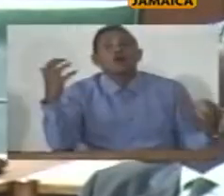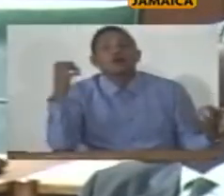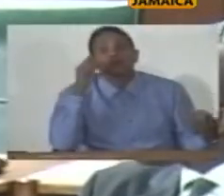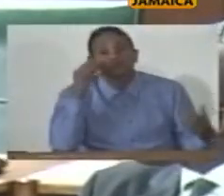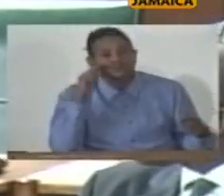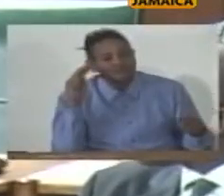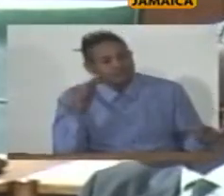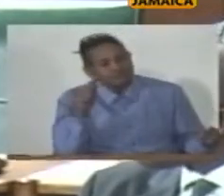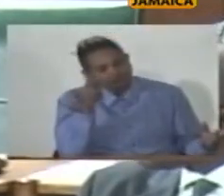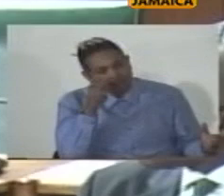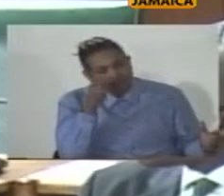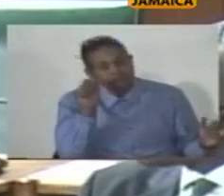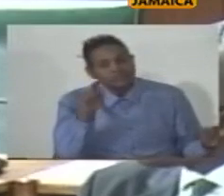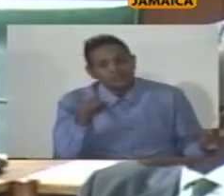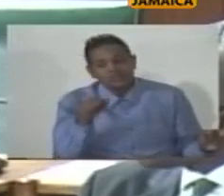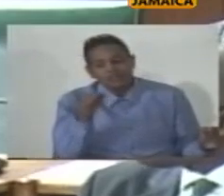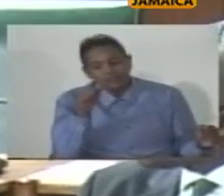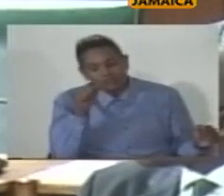to hear can